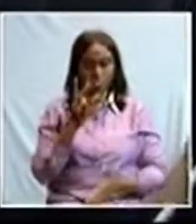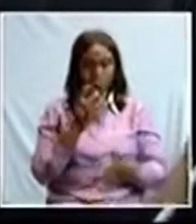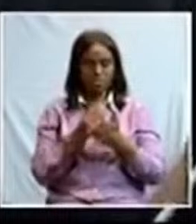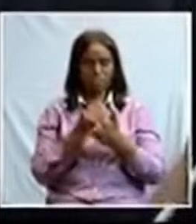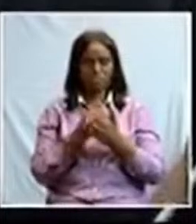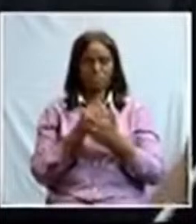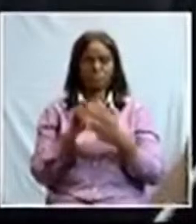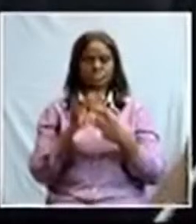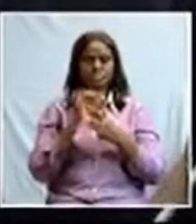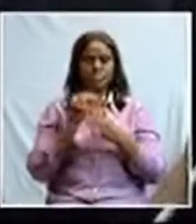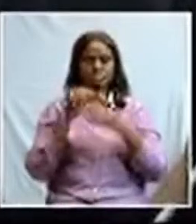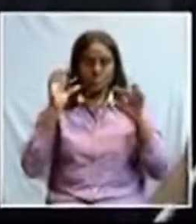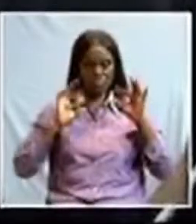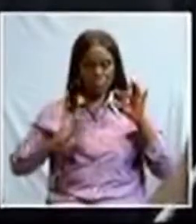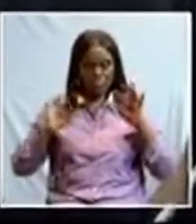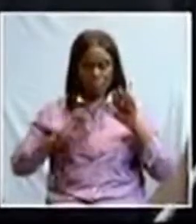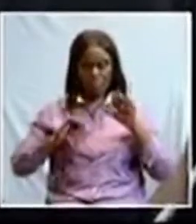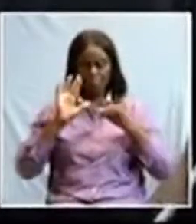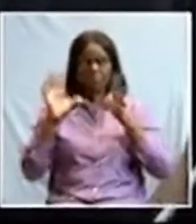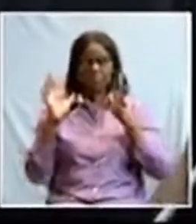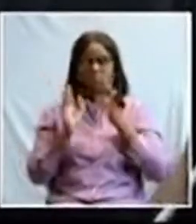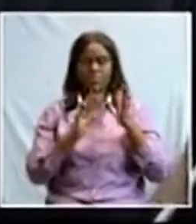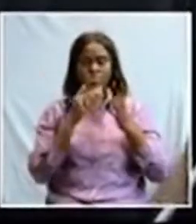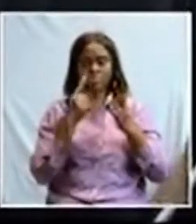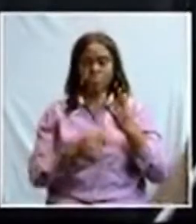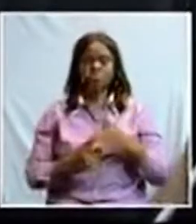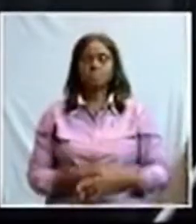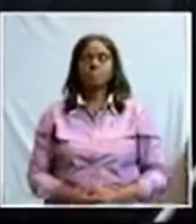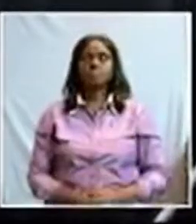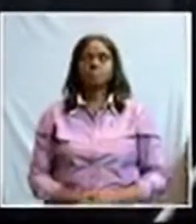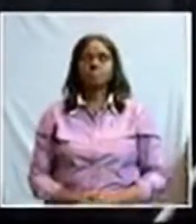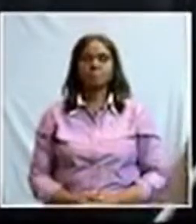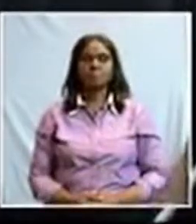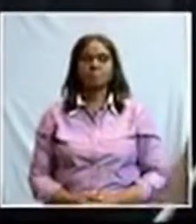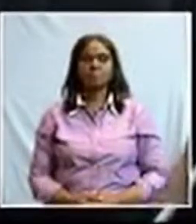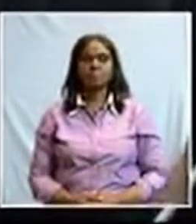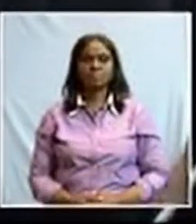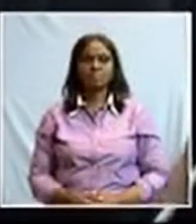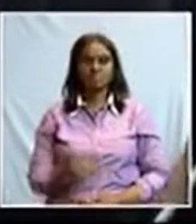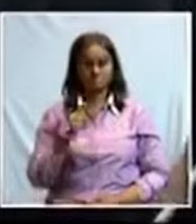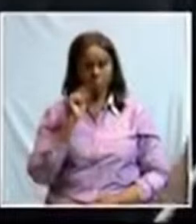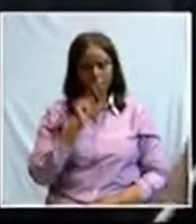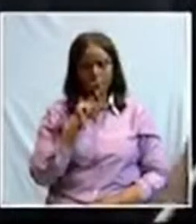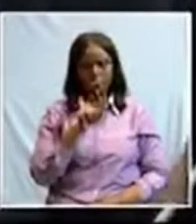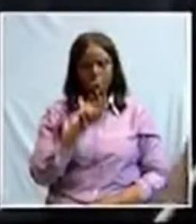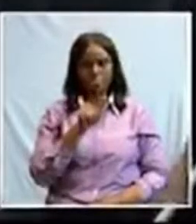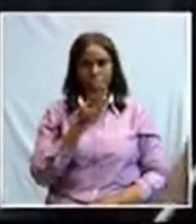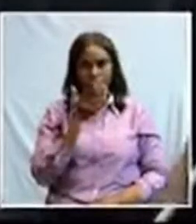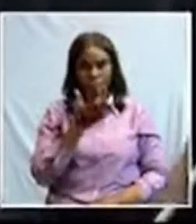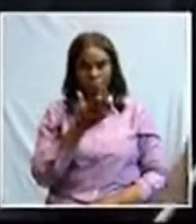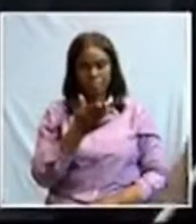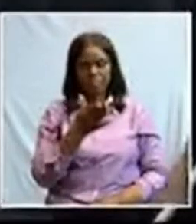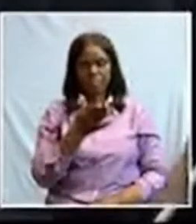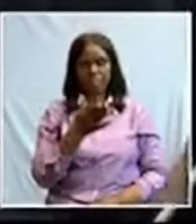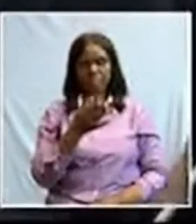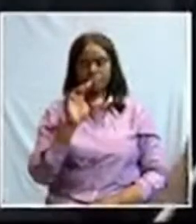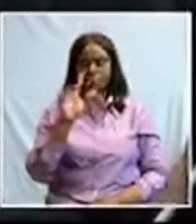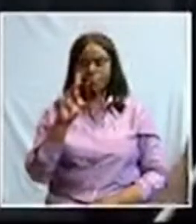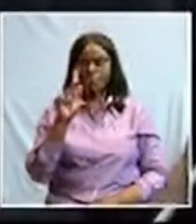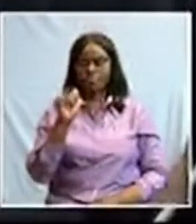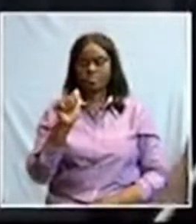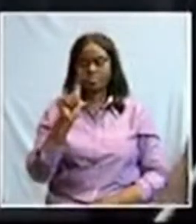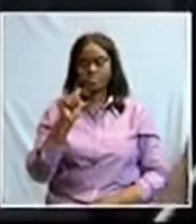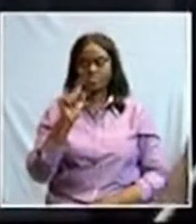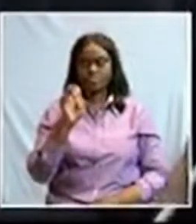benefits. Account. What is your plan? What is your plan on this Katetaula